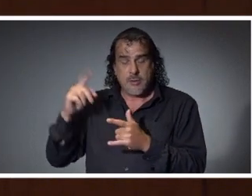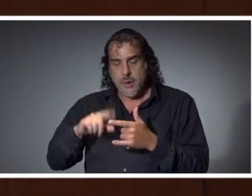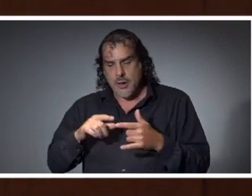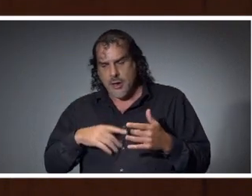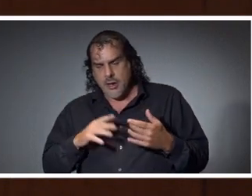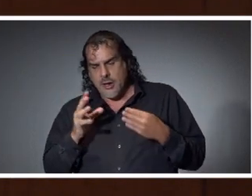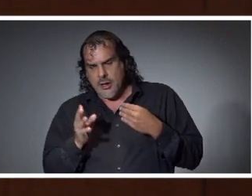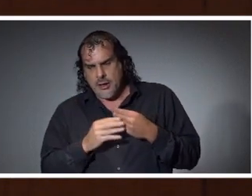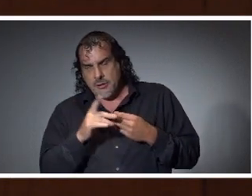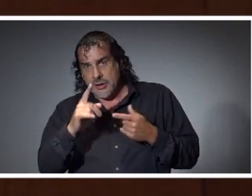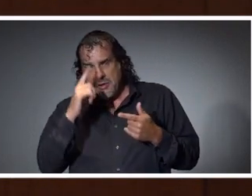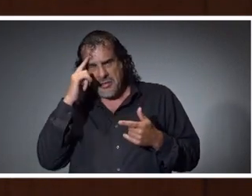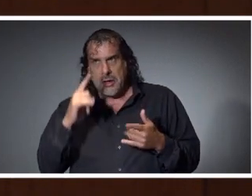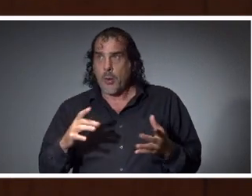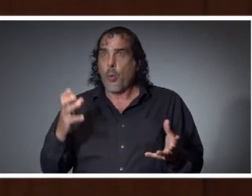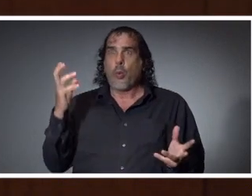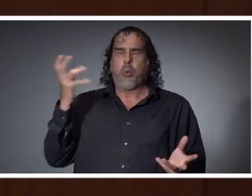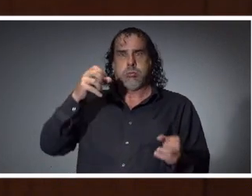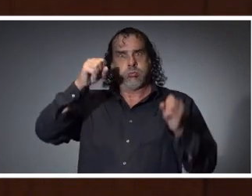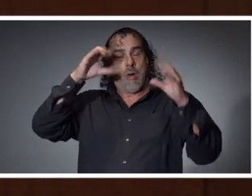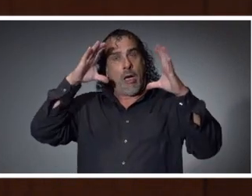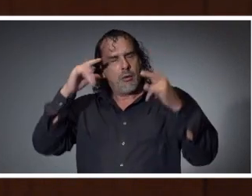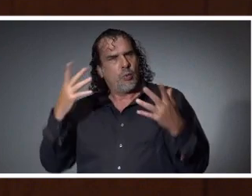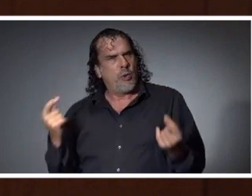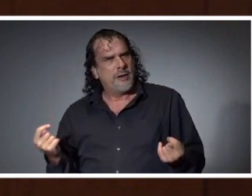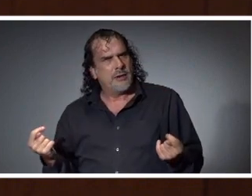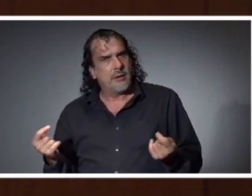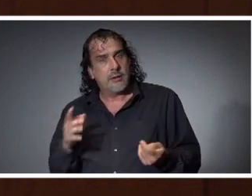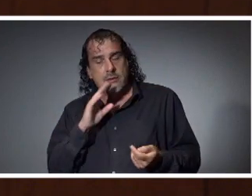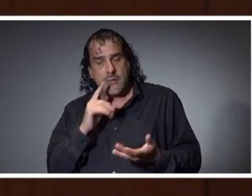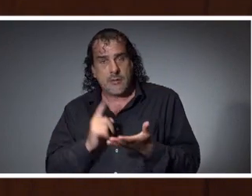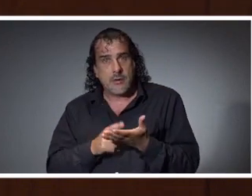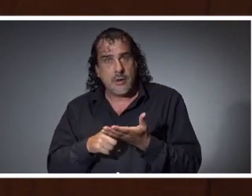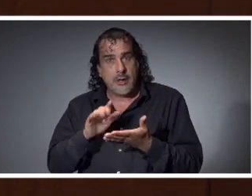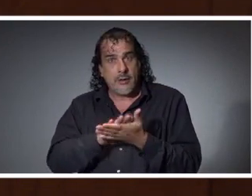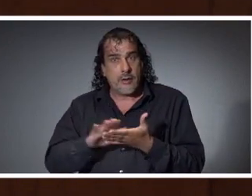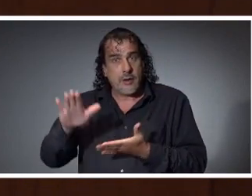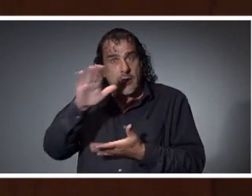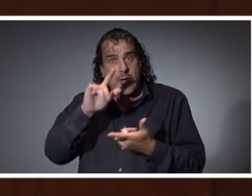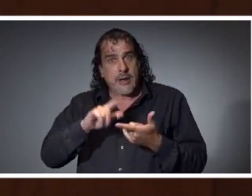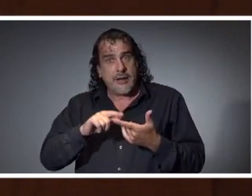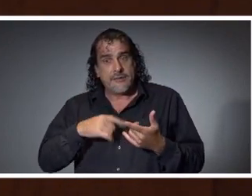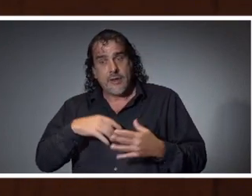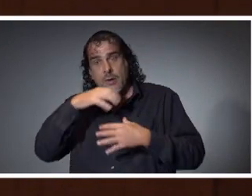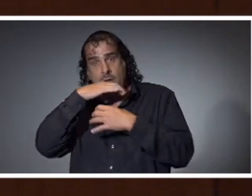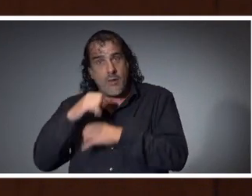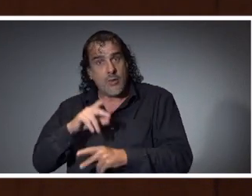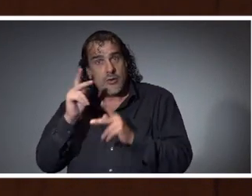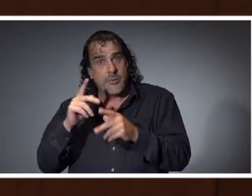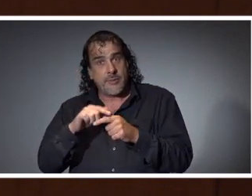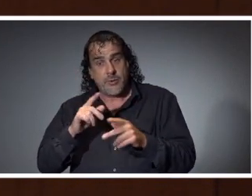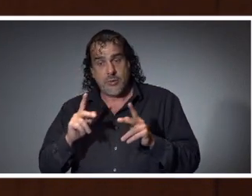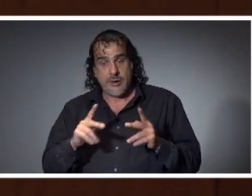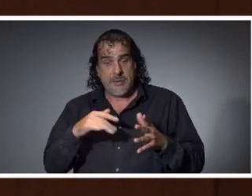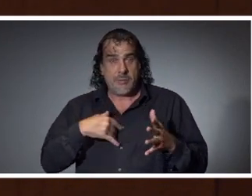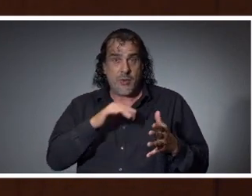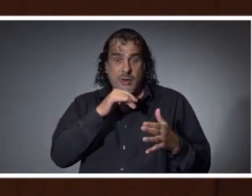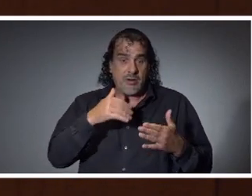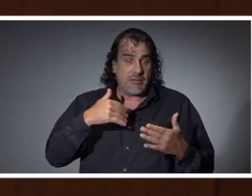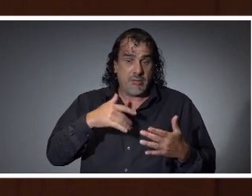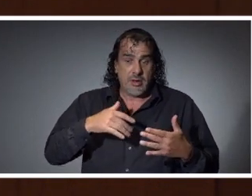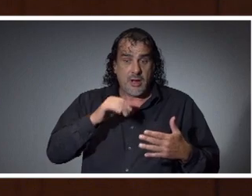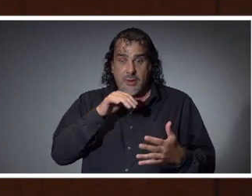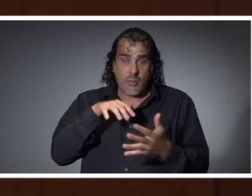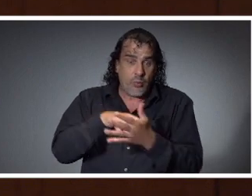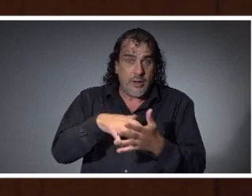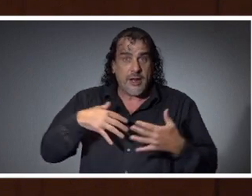to sound a little bit extreme, but as we go into this college thing, it's the older folks and the people who are sick that we worry about. And you know,